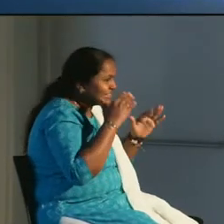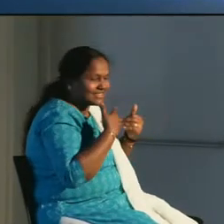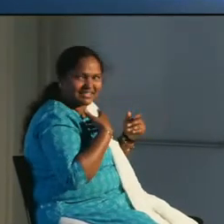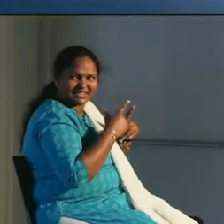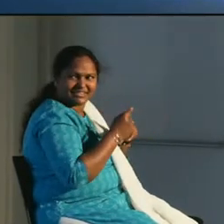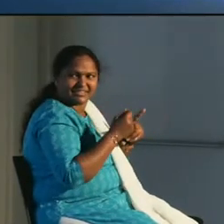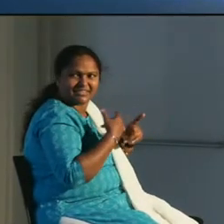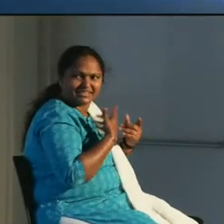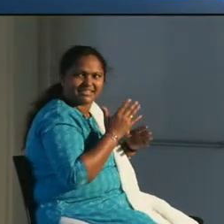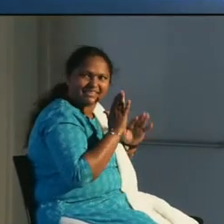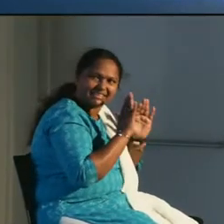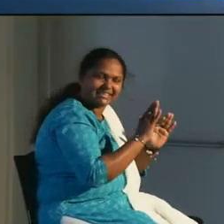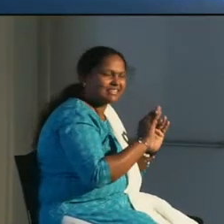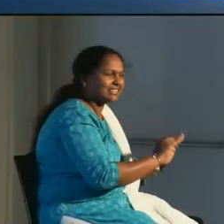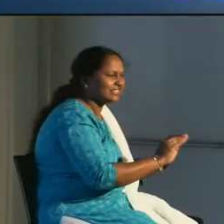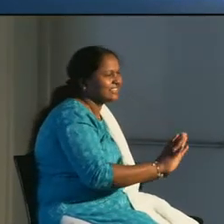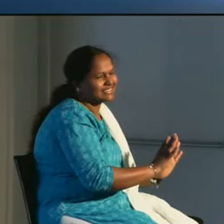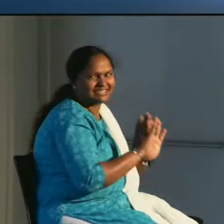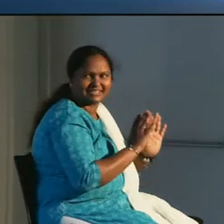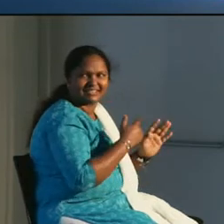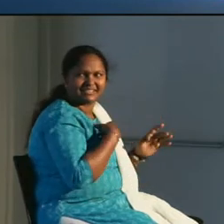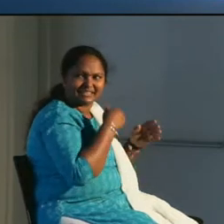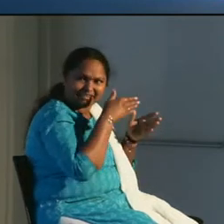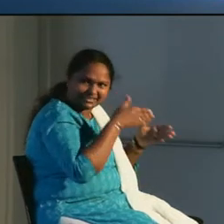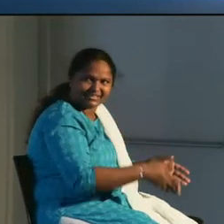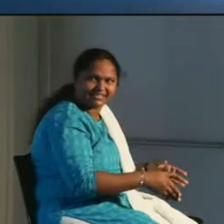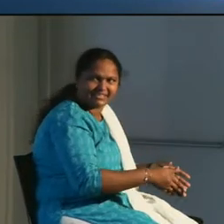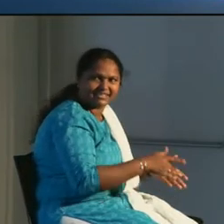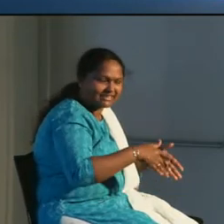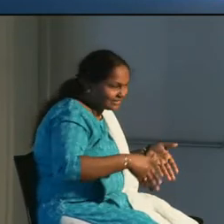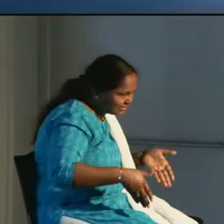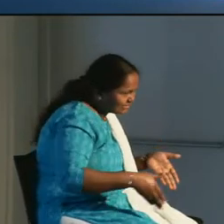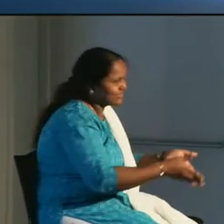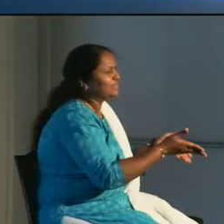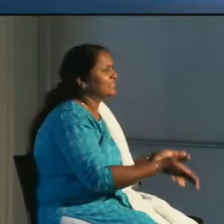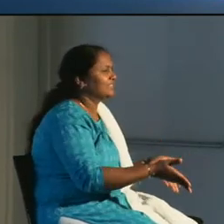like, no, you just need to bless my kids. And this happened right on the streets.